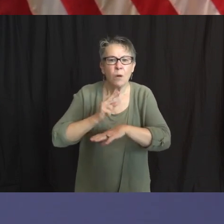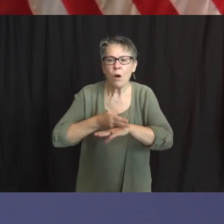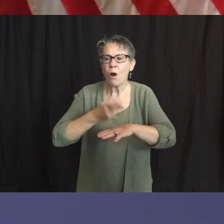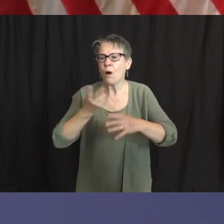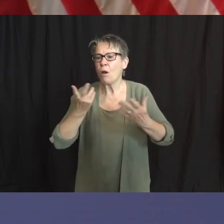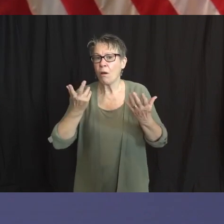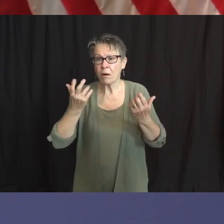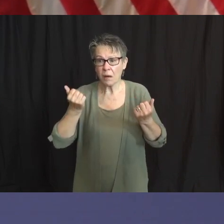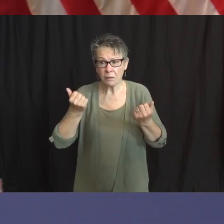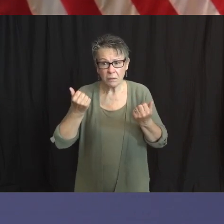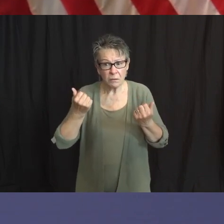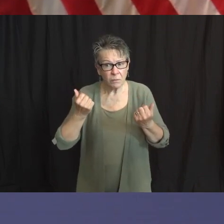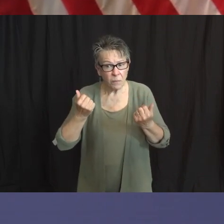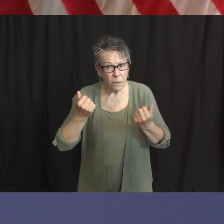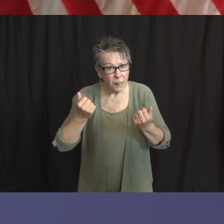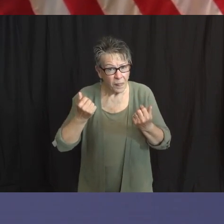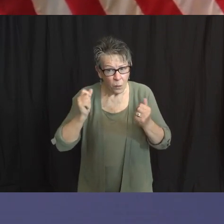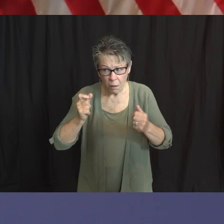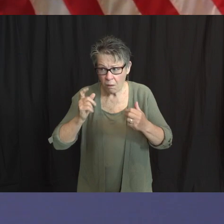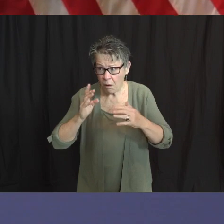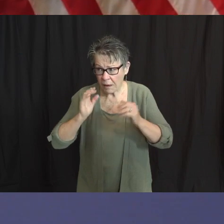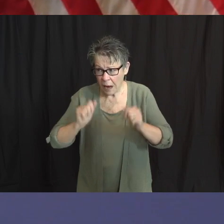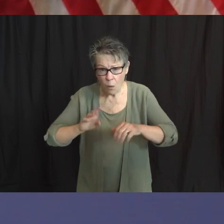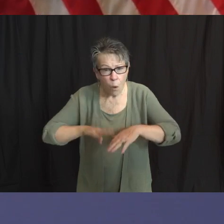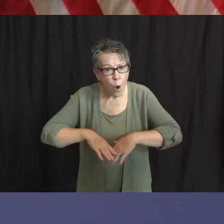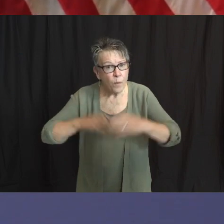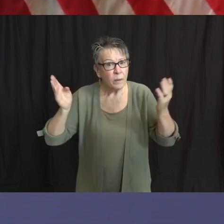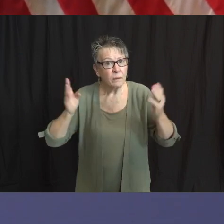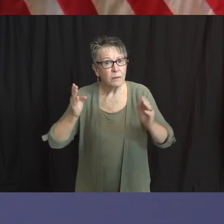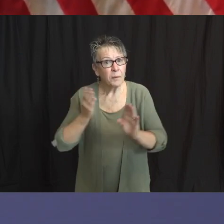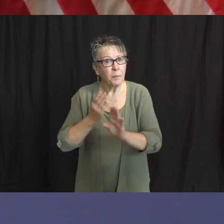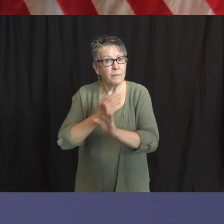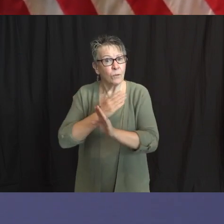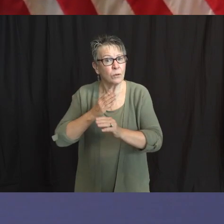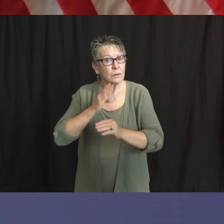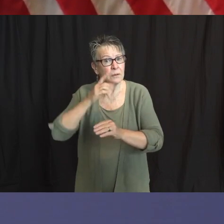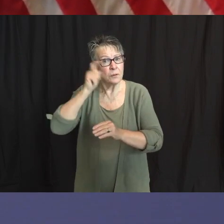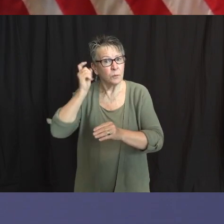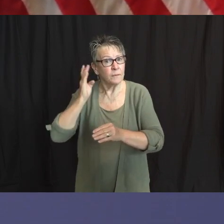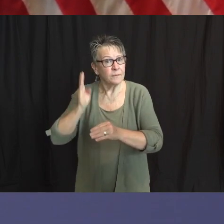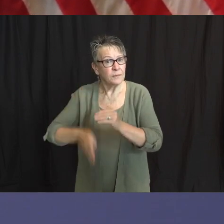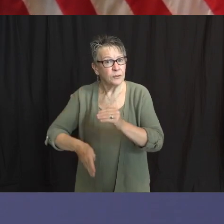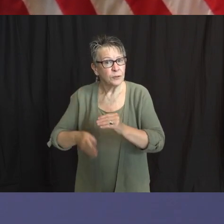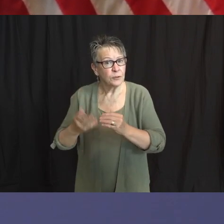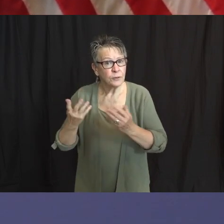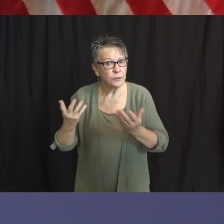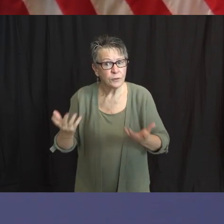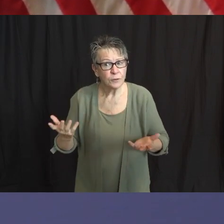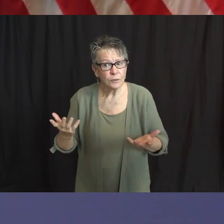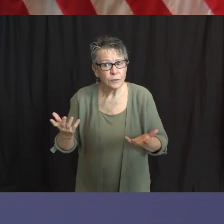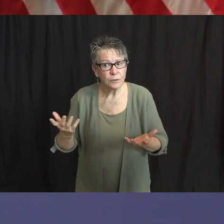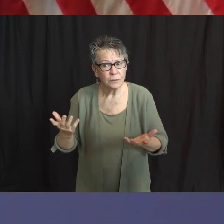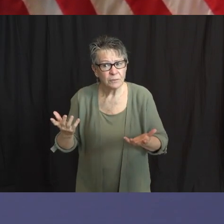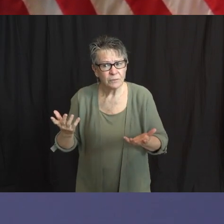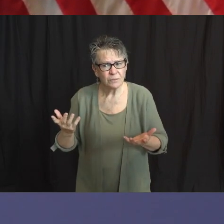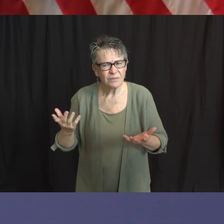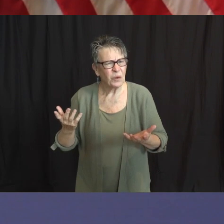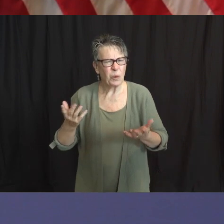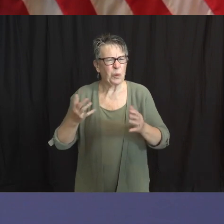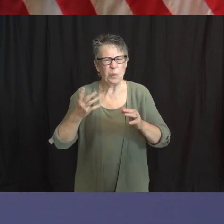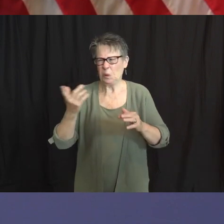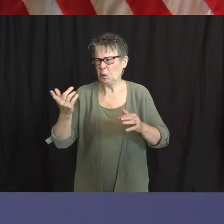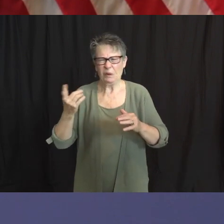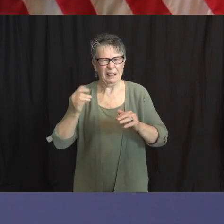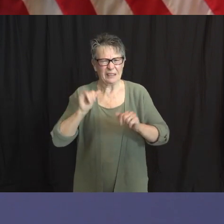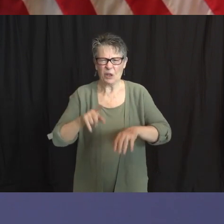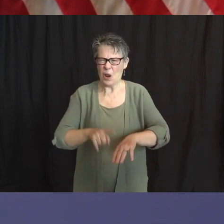3.5 months. So I hope we're in a better place at that point. I go back and forth a lot with faith